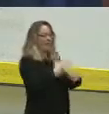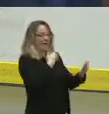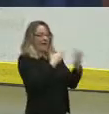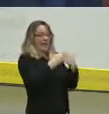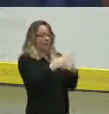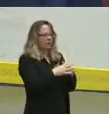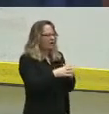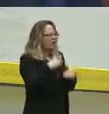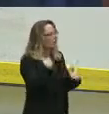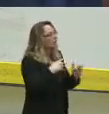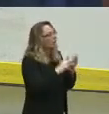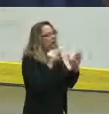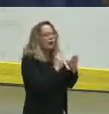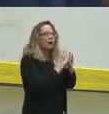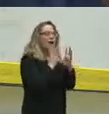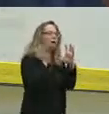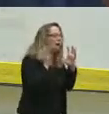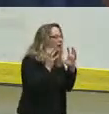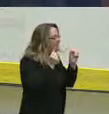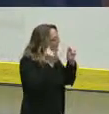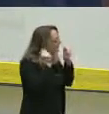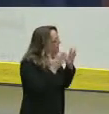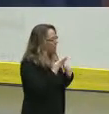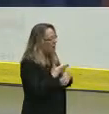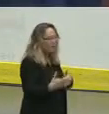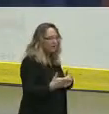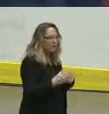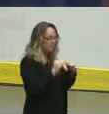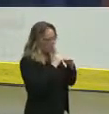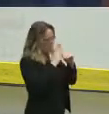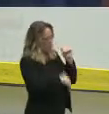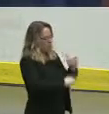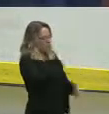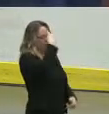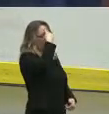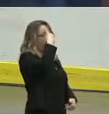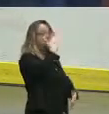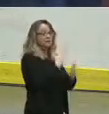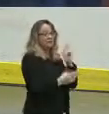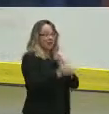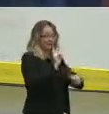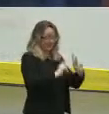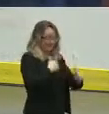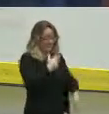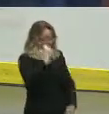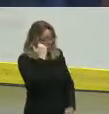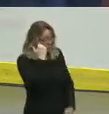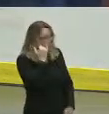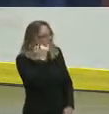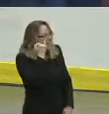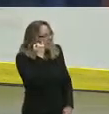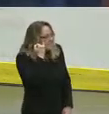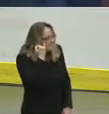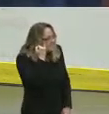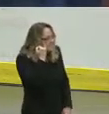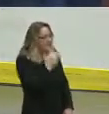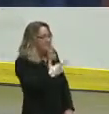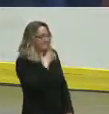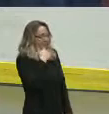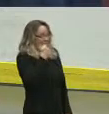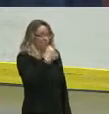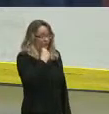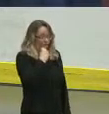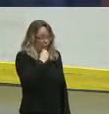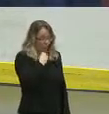mater. Many of us who have lived on campus learned that the best meal in the cafeteria was breakfast, and if you were running late, you'd have to skip